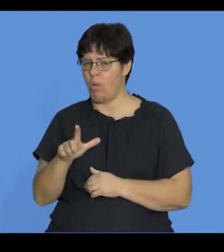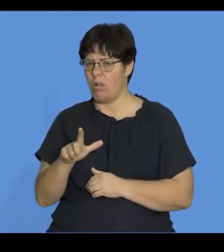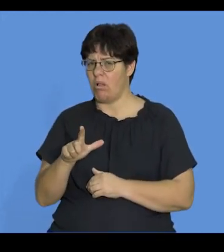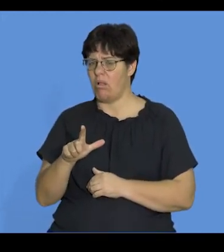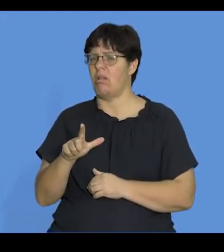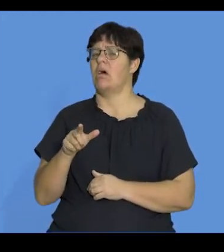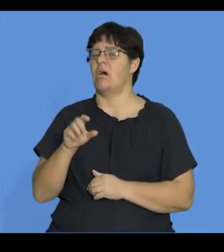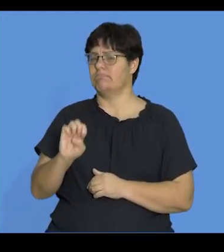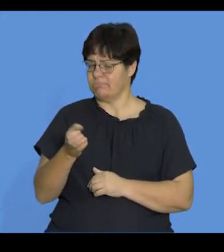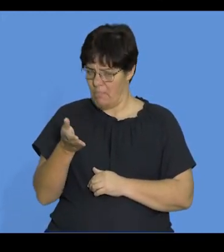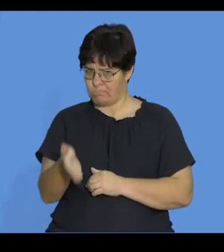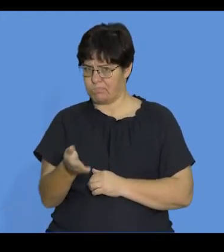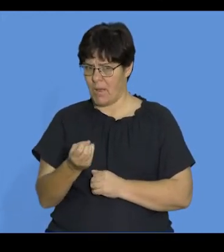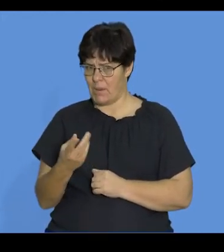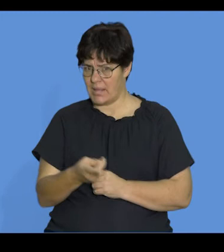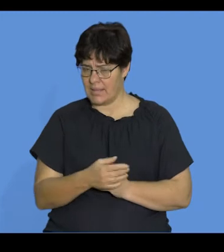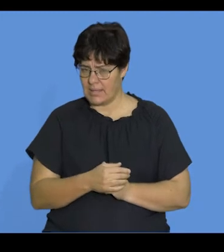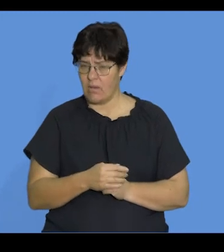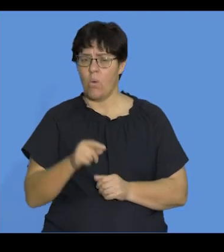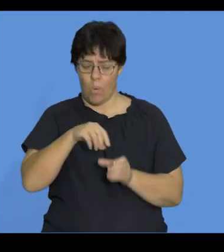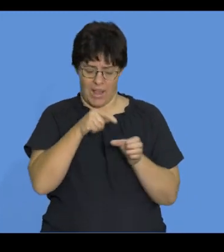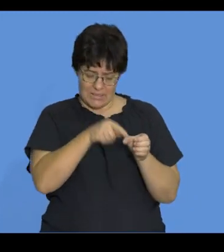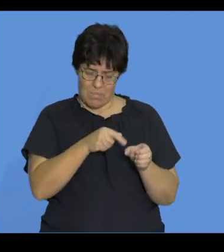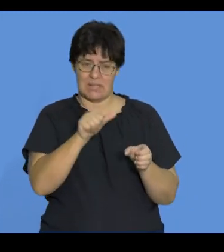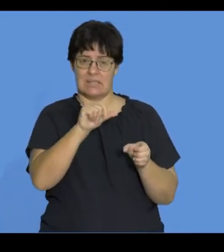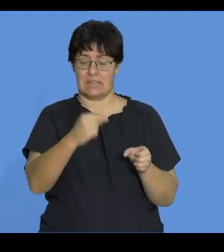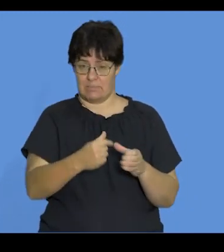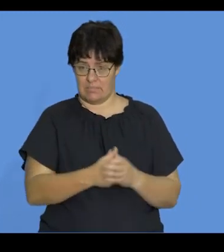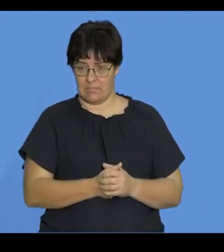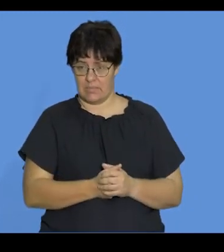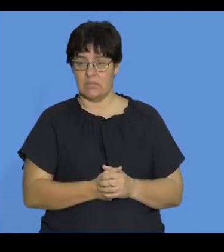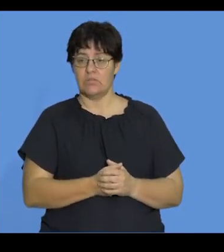potassium sulfate are present. So, the moles of potassium sulfate